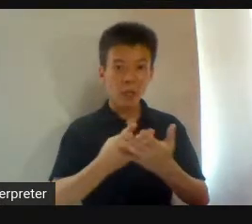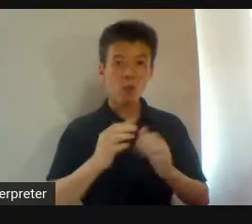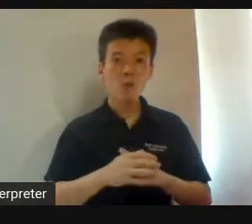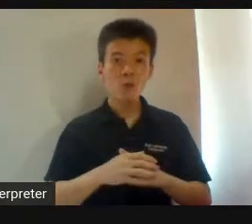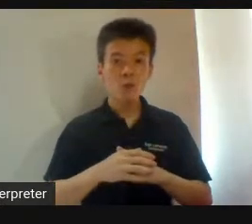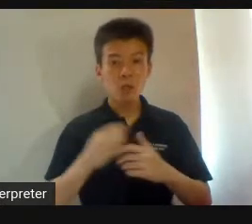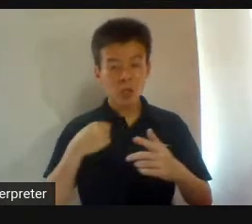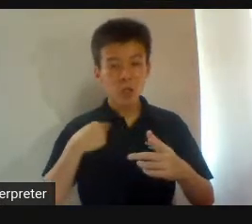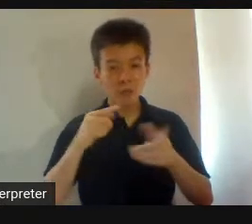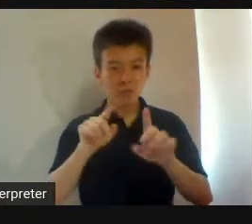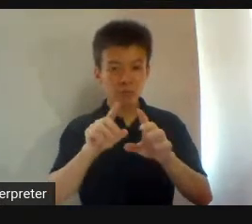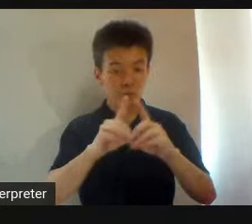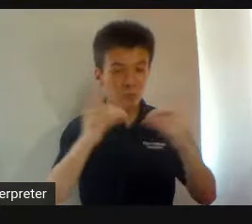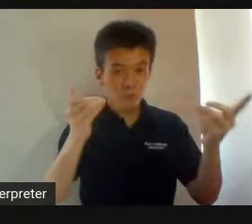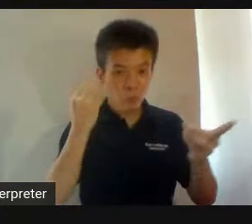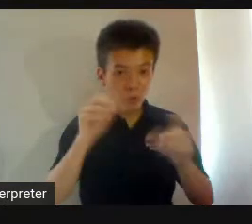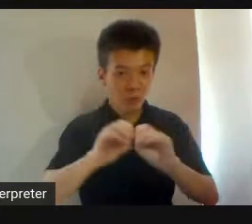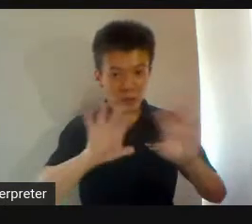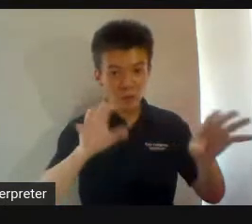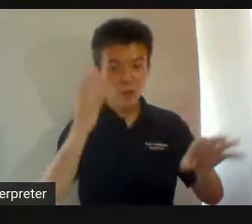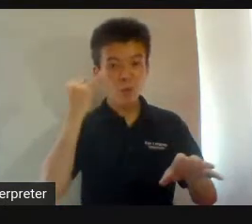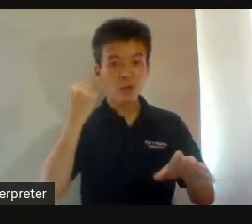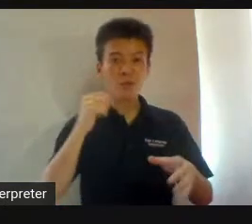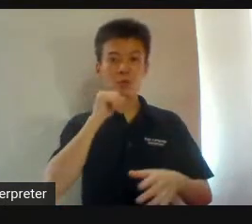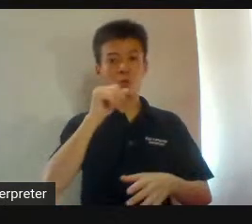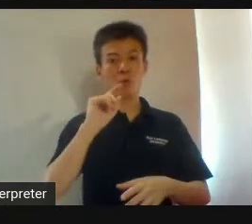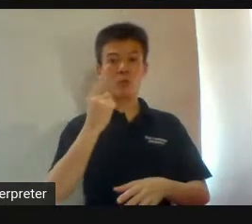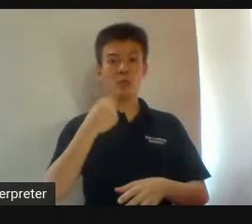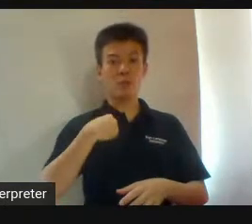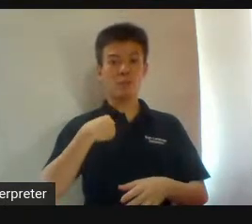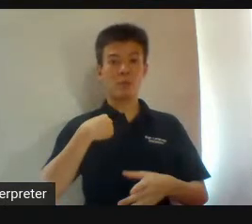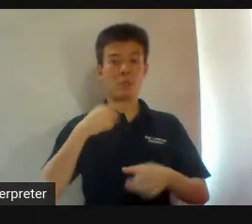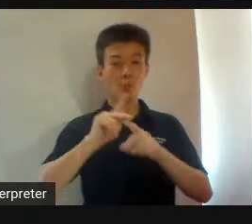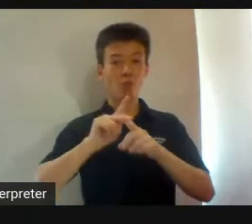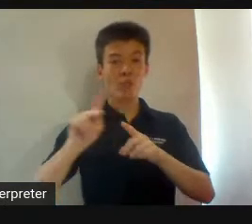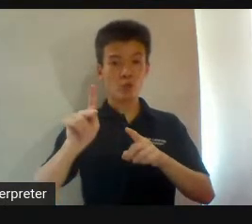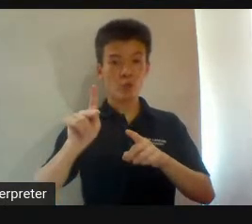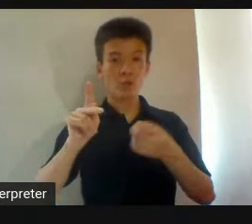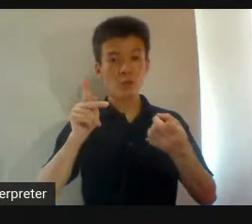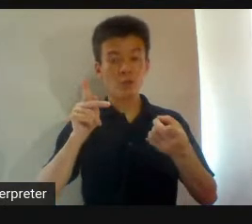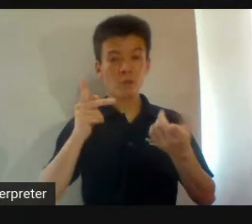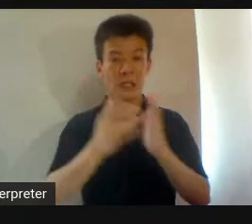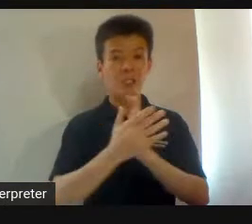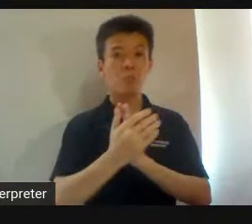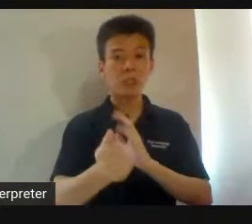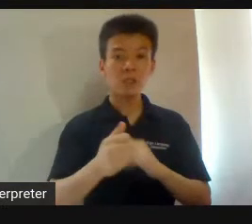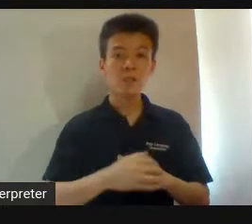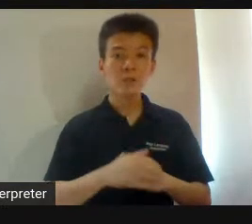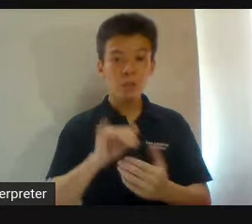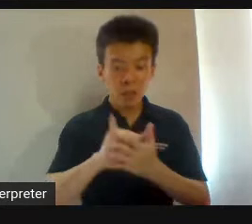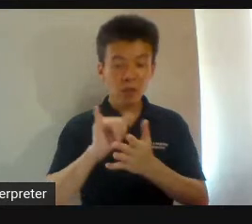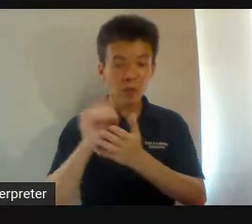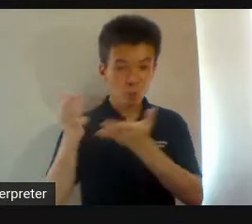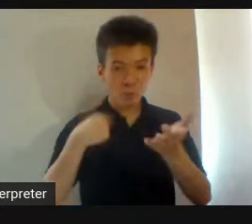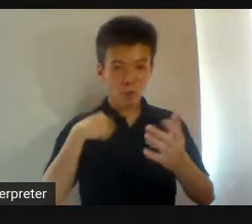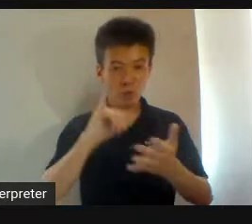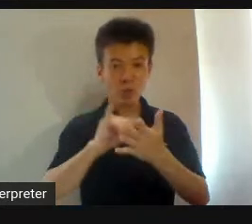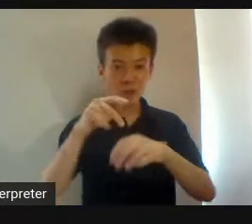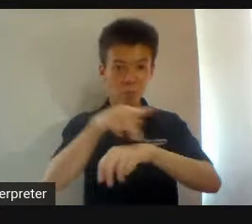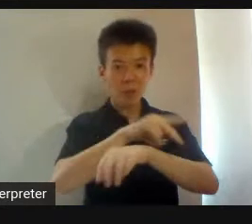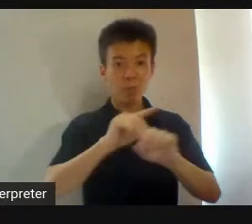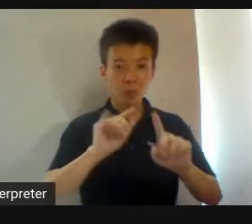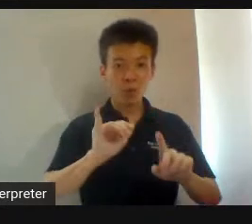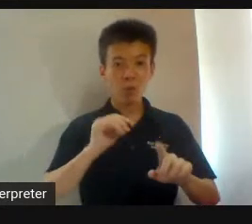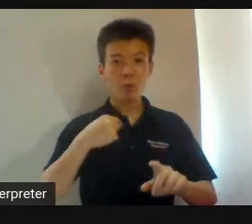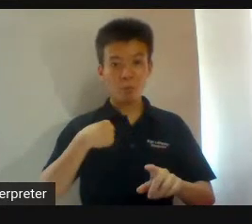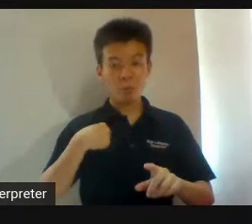I'm disclosing this because I feel like it's not just my professional expertise that has brought me to this panel, but also